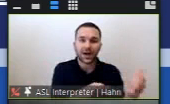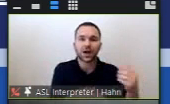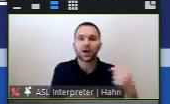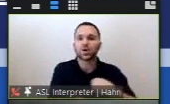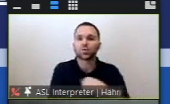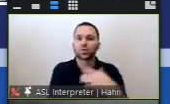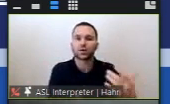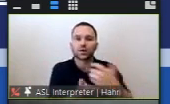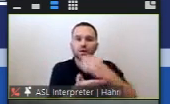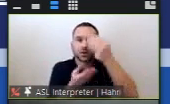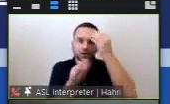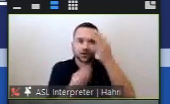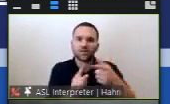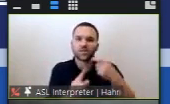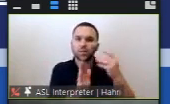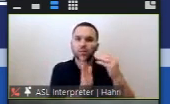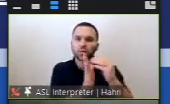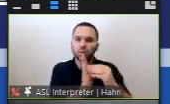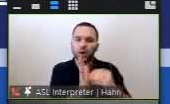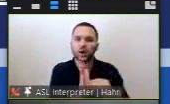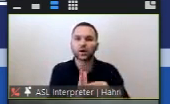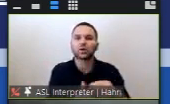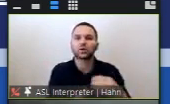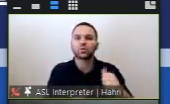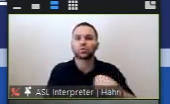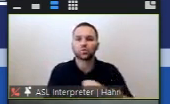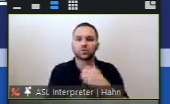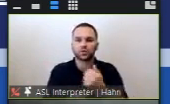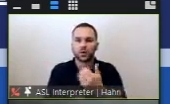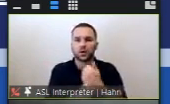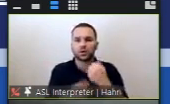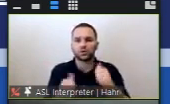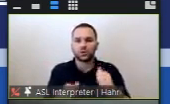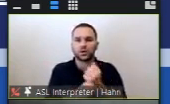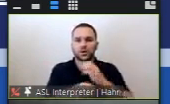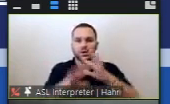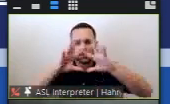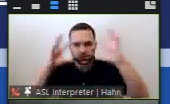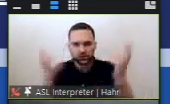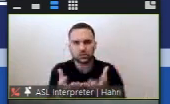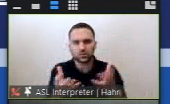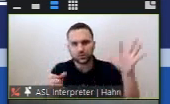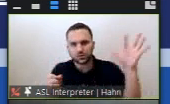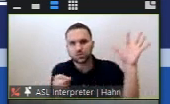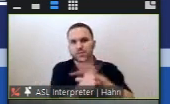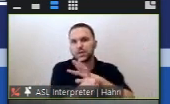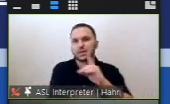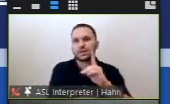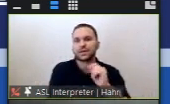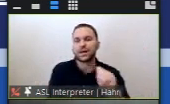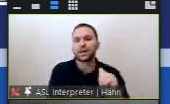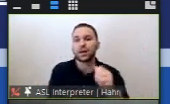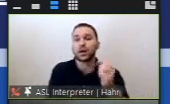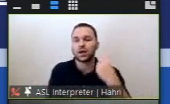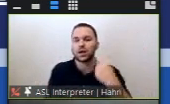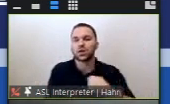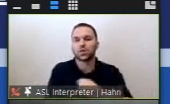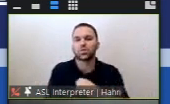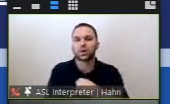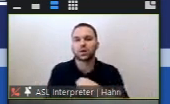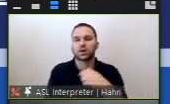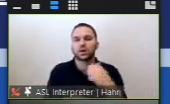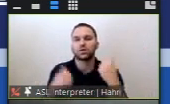so that is much more complete, robust data. What we're also using to complete that data source is we're matching that data